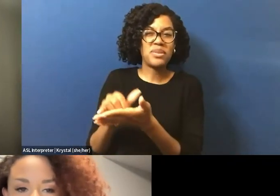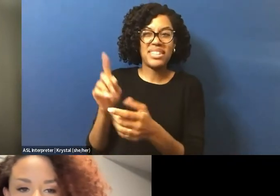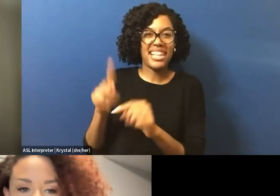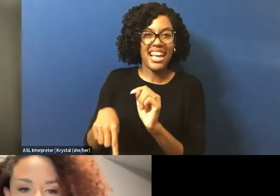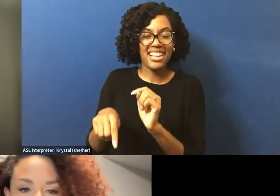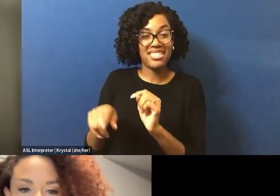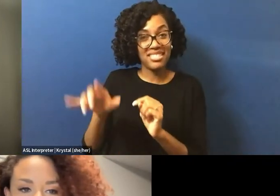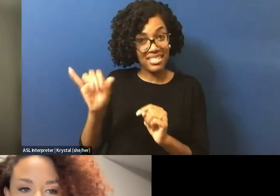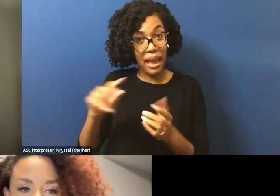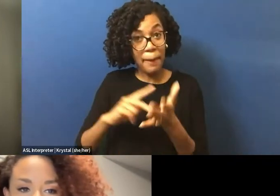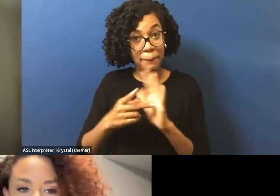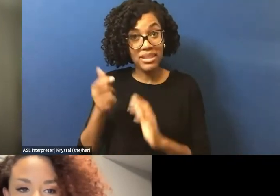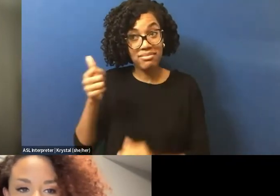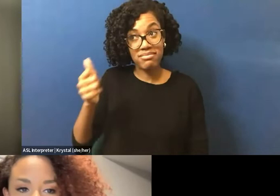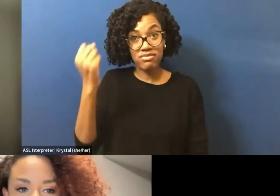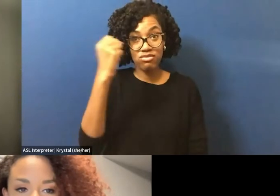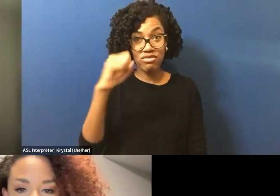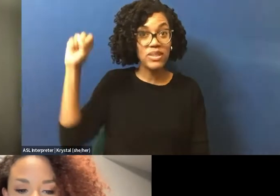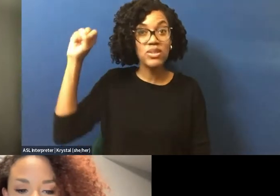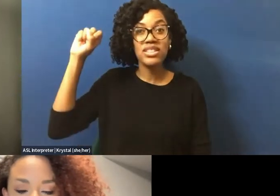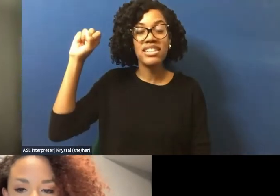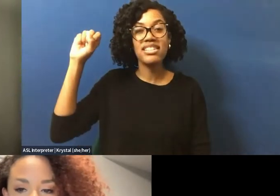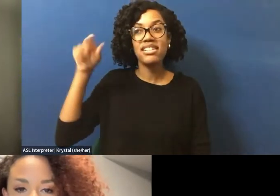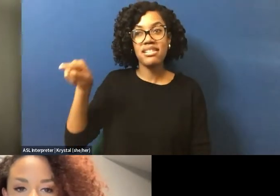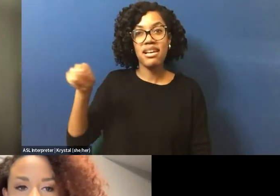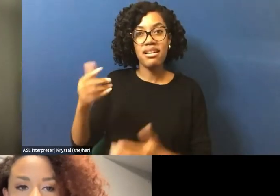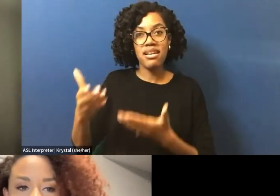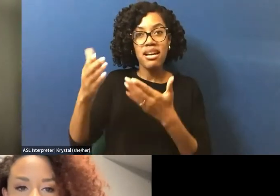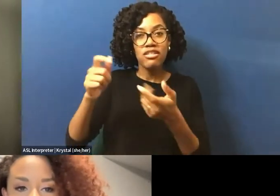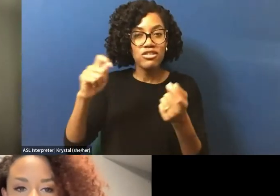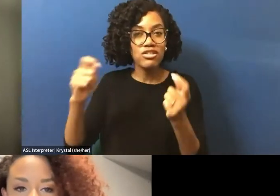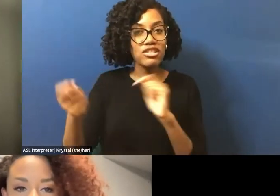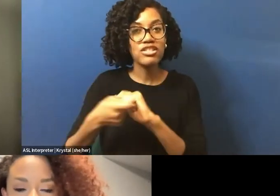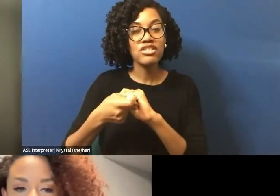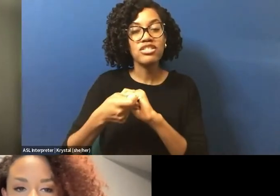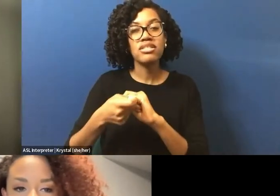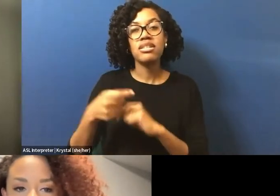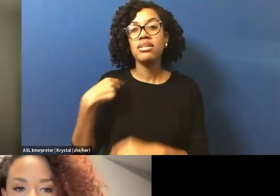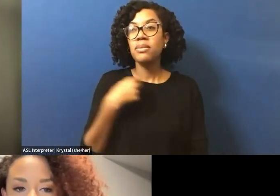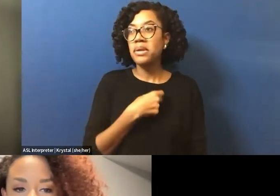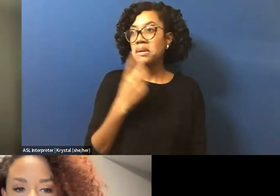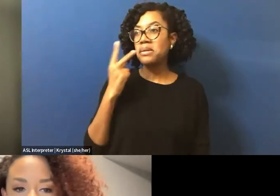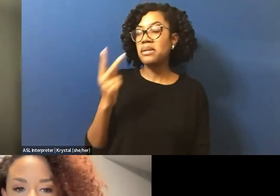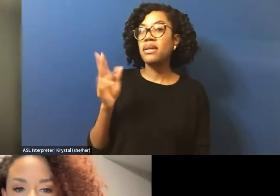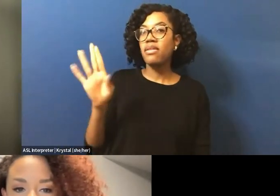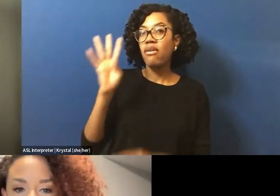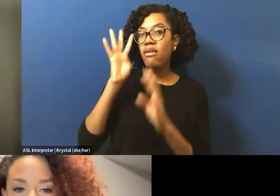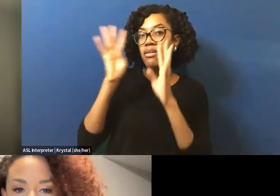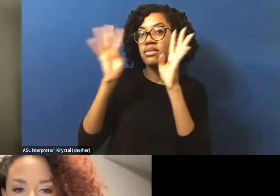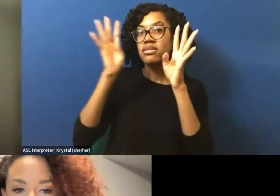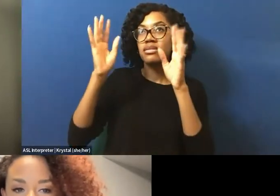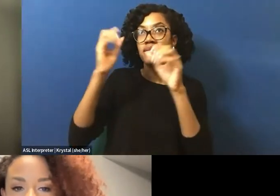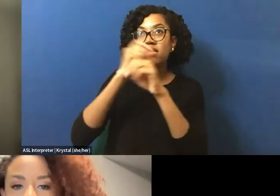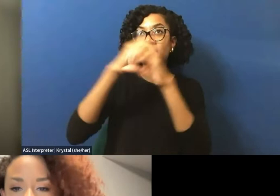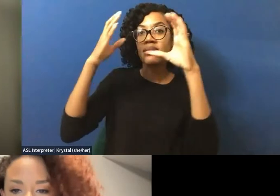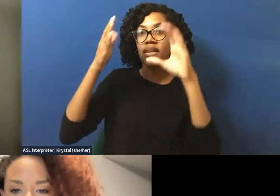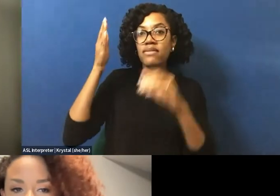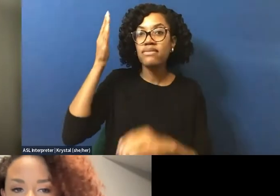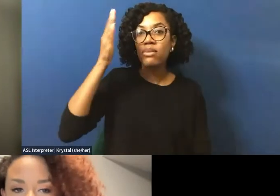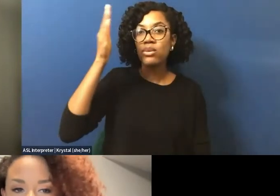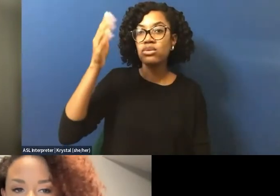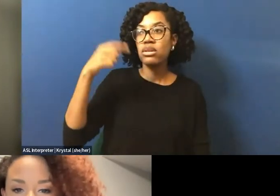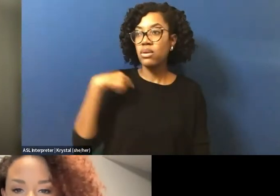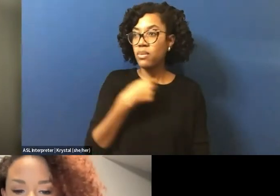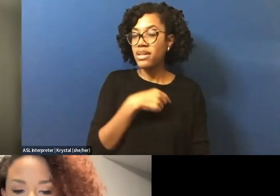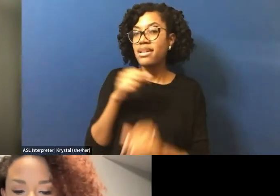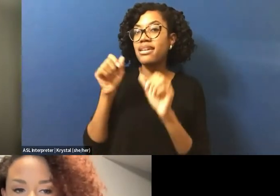right? But I think they offer us a compass, a way to point our intentionality, our way to move